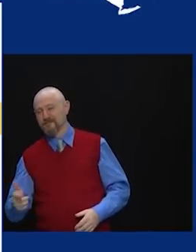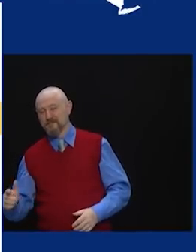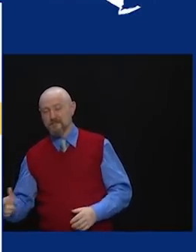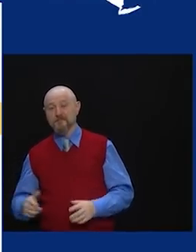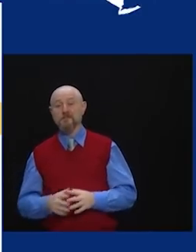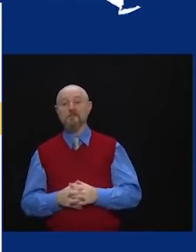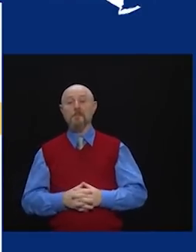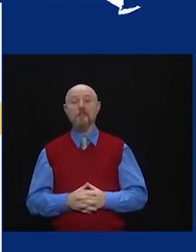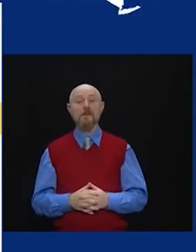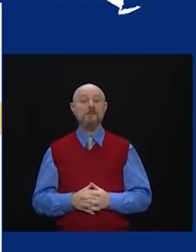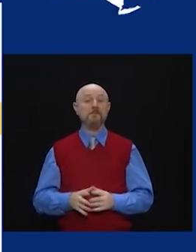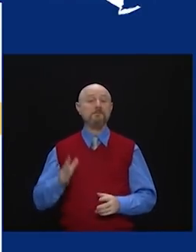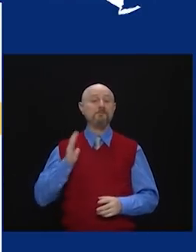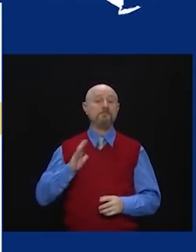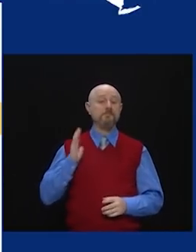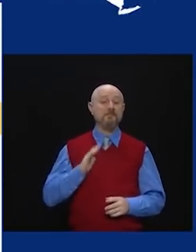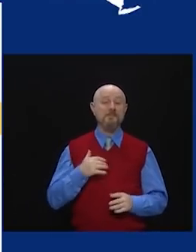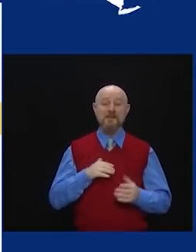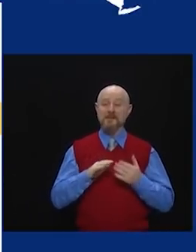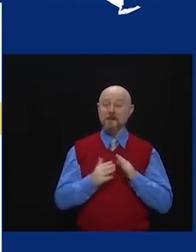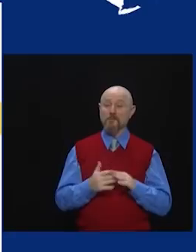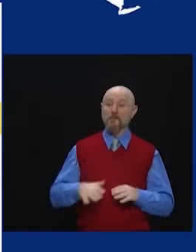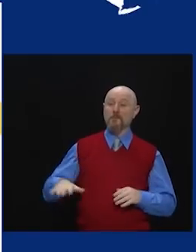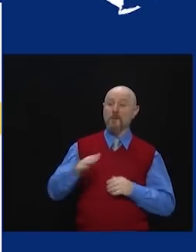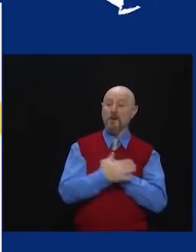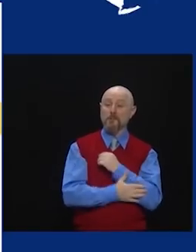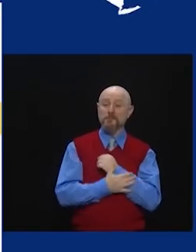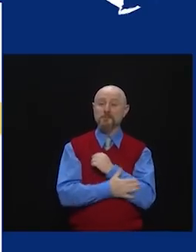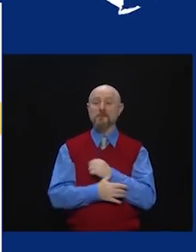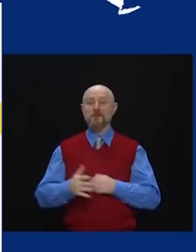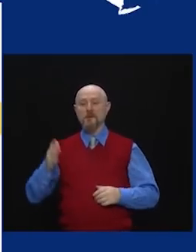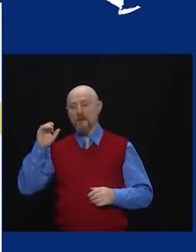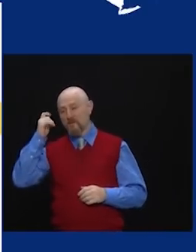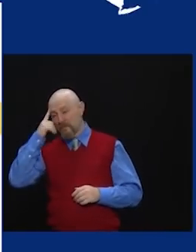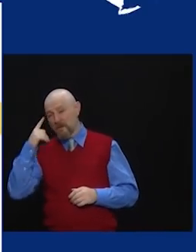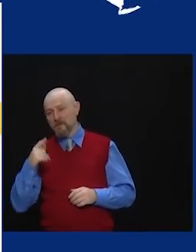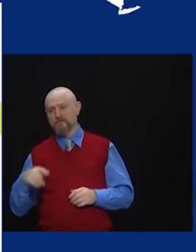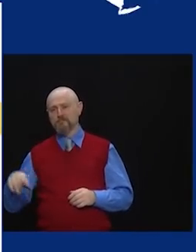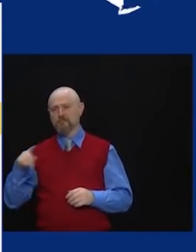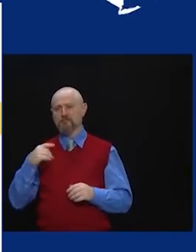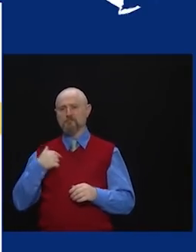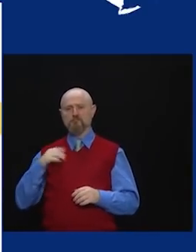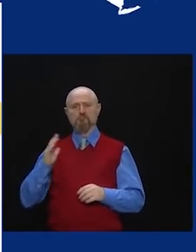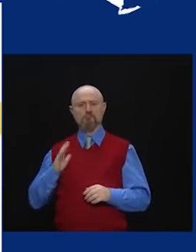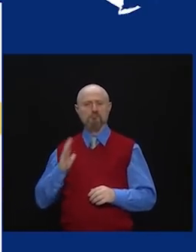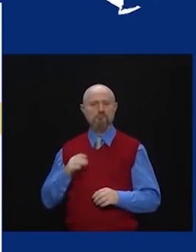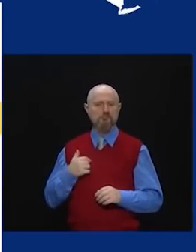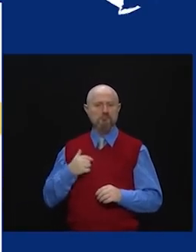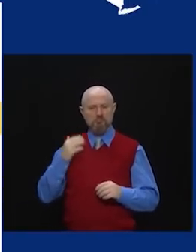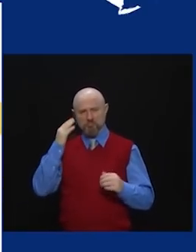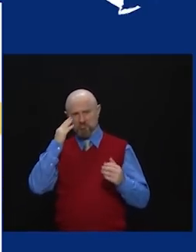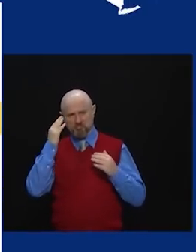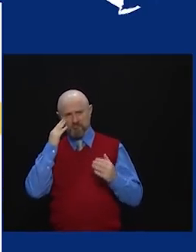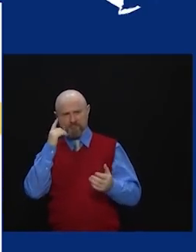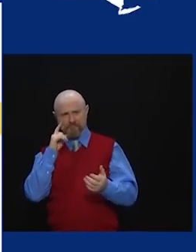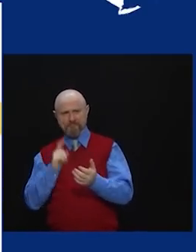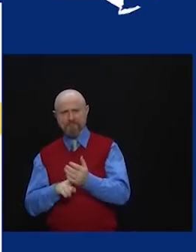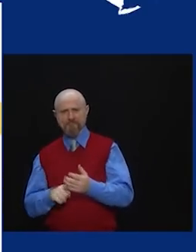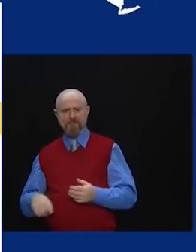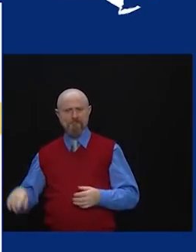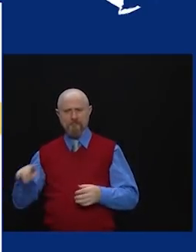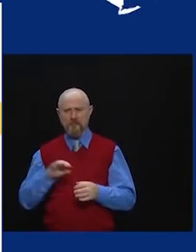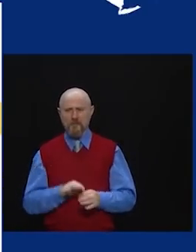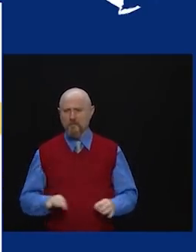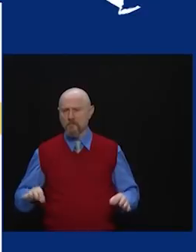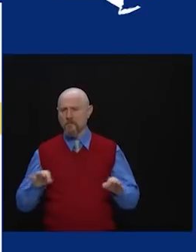town official, I was a county official, and I know how important it is to recognize that they are literally the boots on the ground. They're the ones that are running the